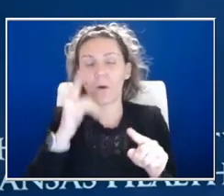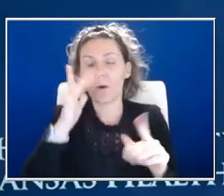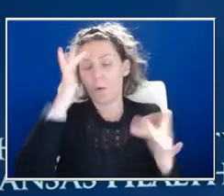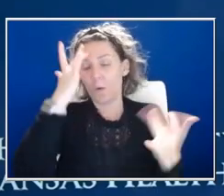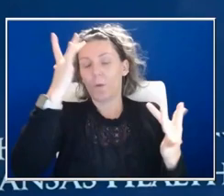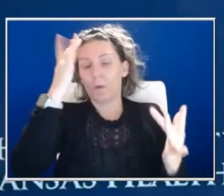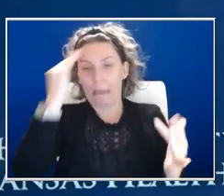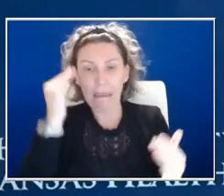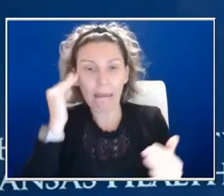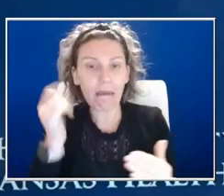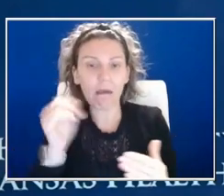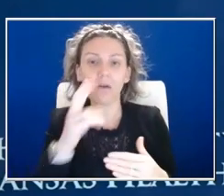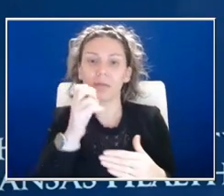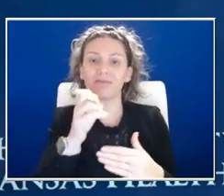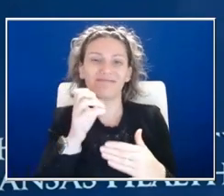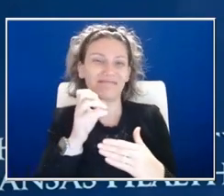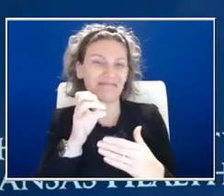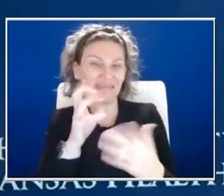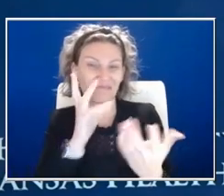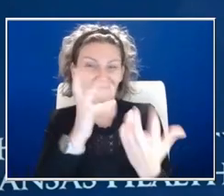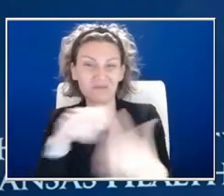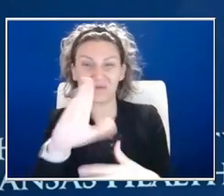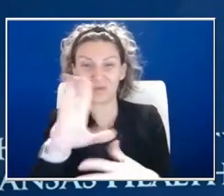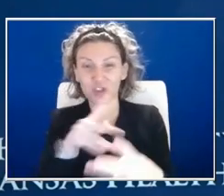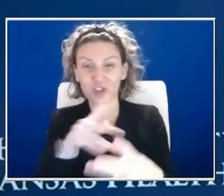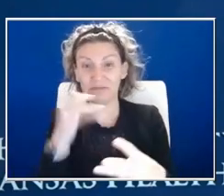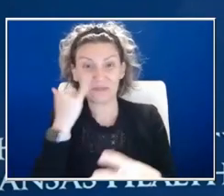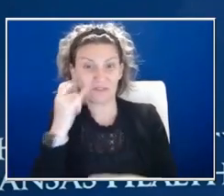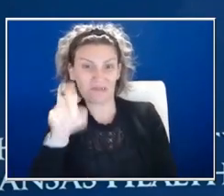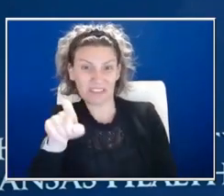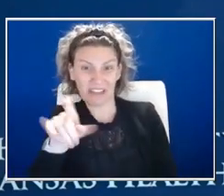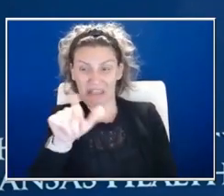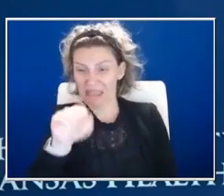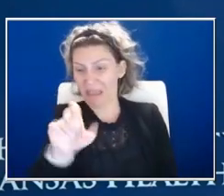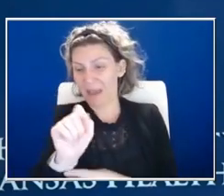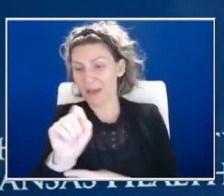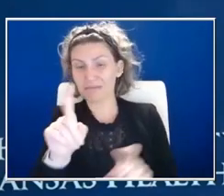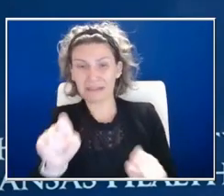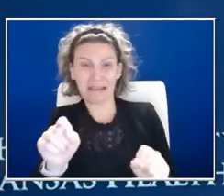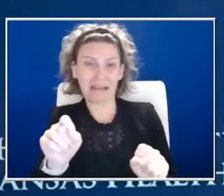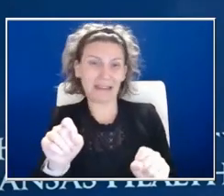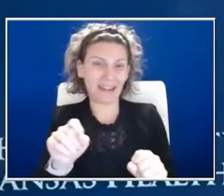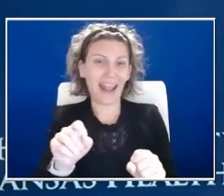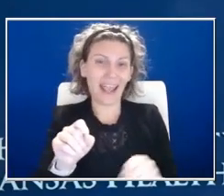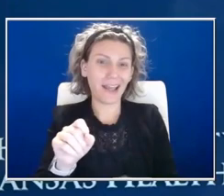schedule, just come as you are. And if we need to get labs, we can get them, even a cholesterol panel, and interpret that